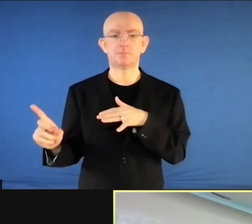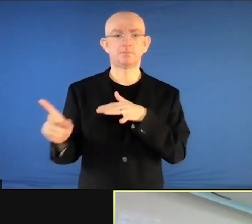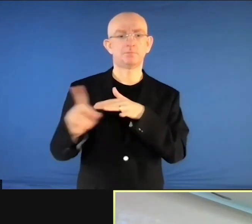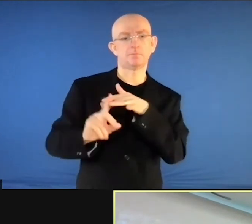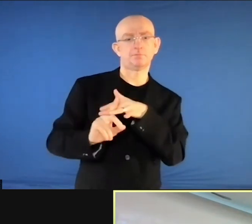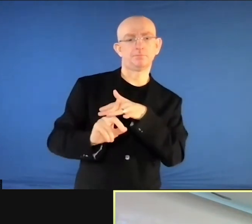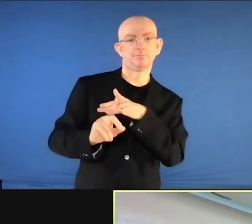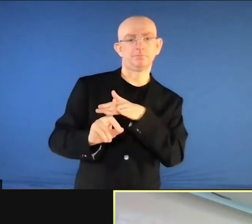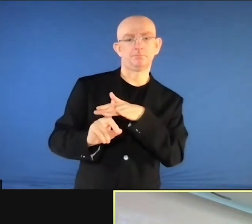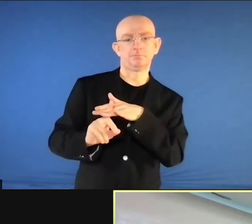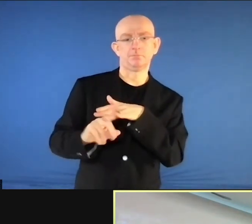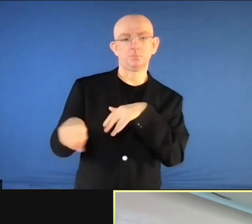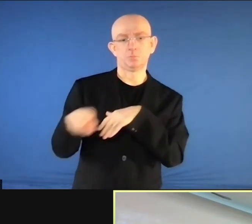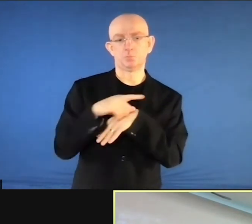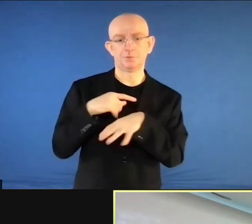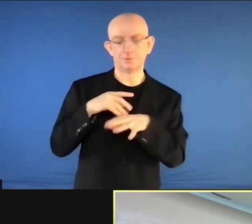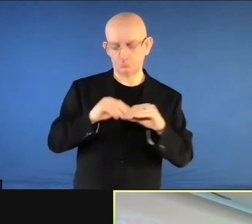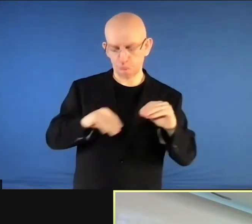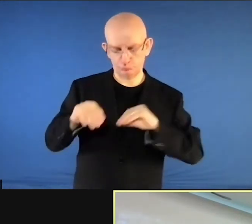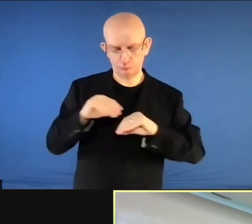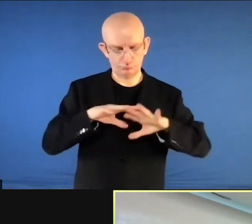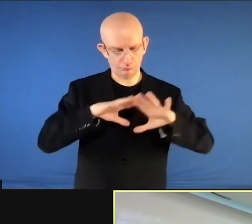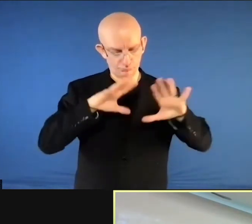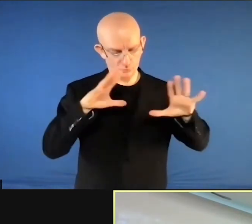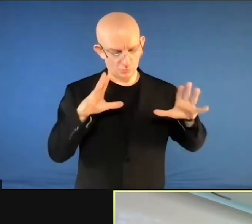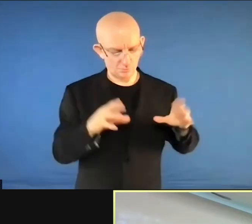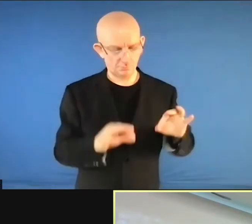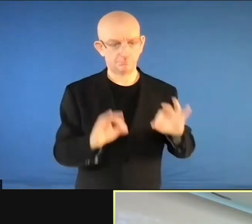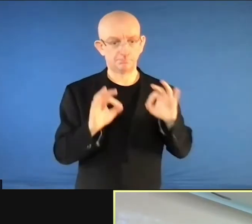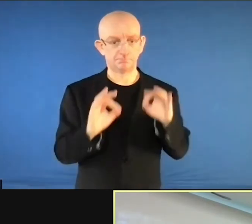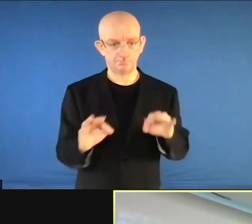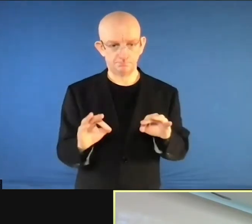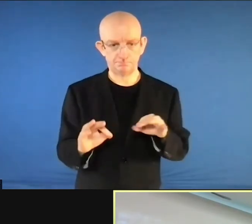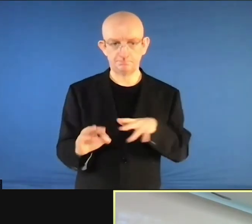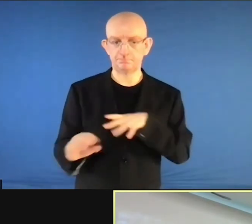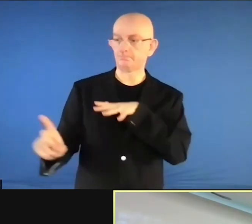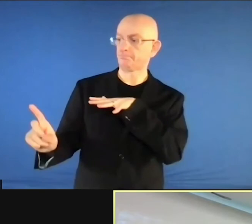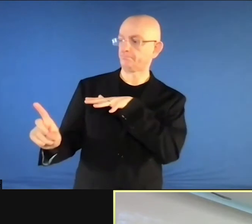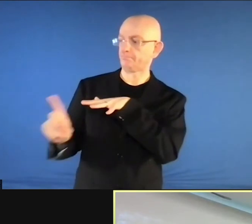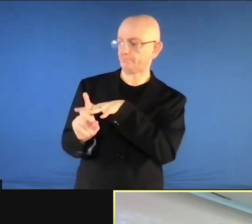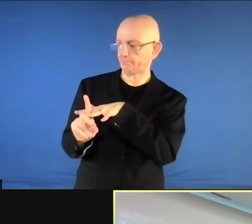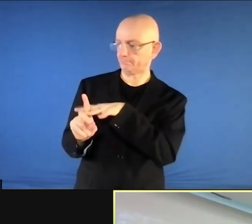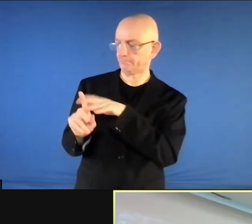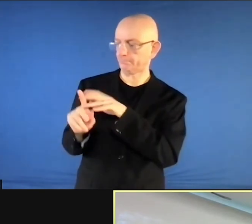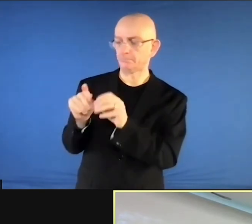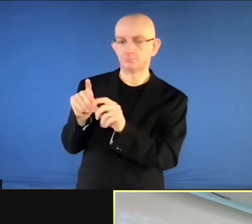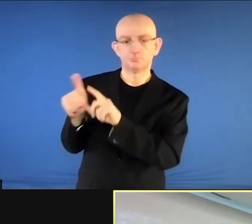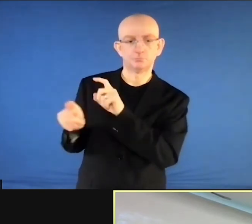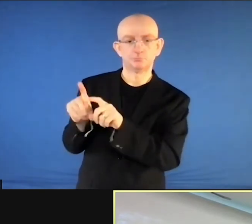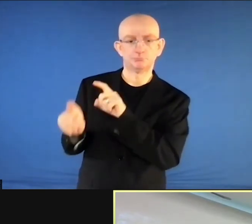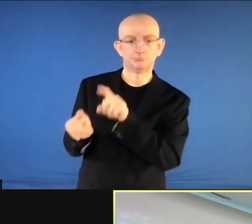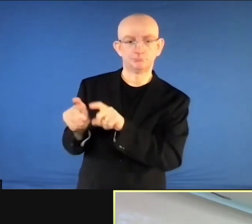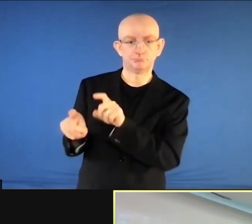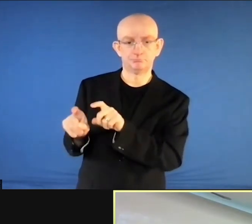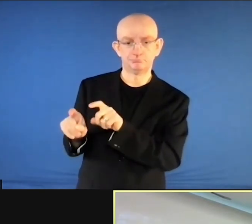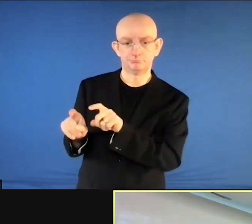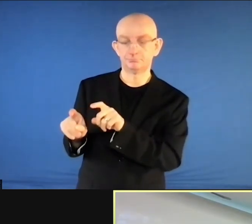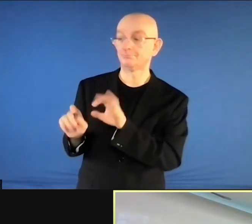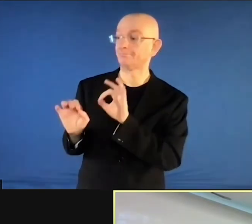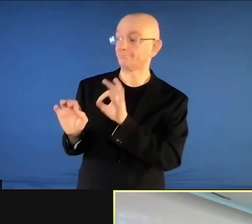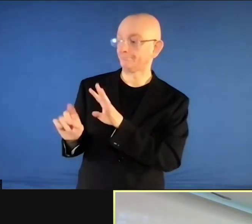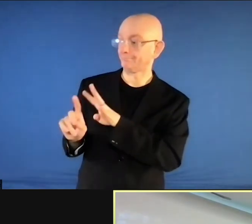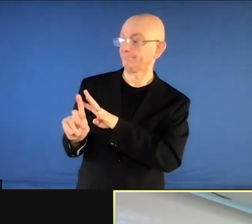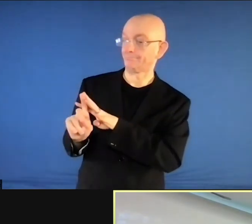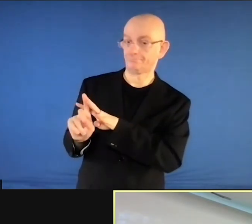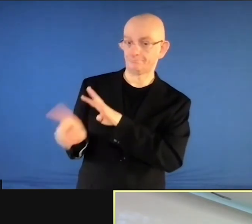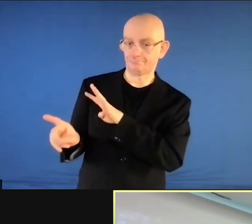the refugees to be participant in the research or in the work or the action that we want